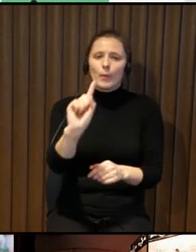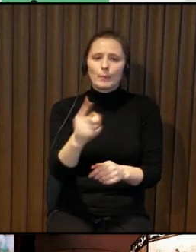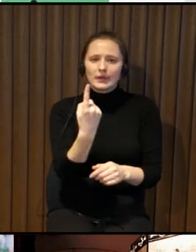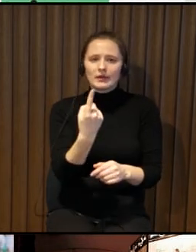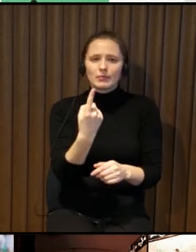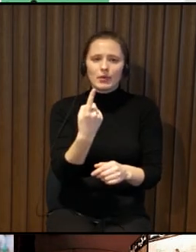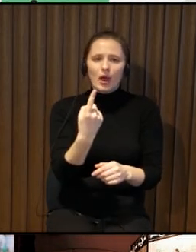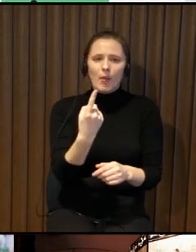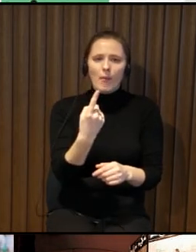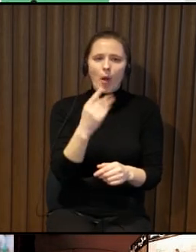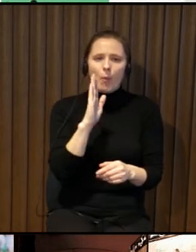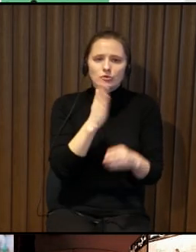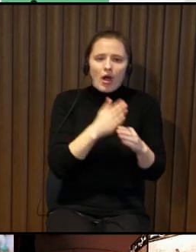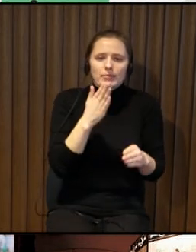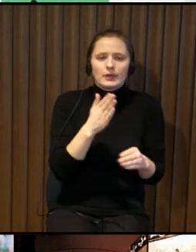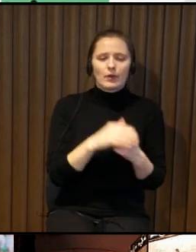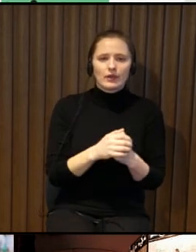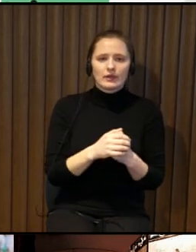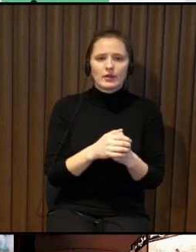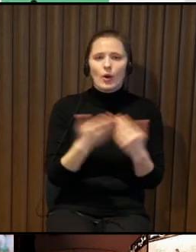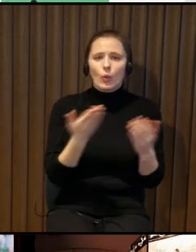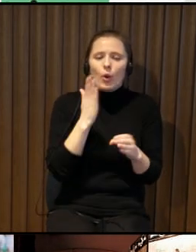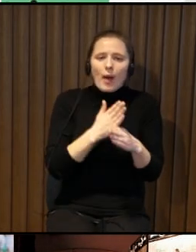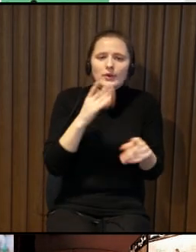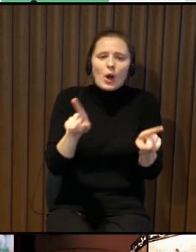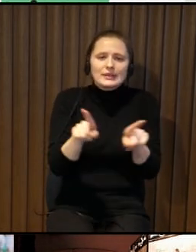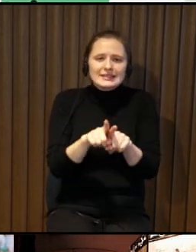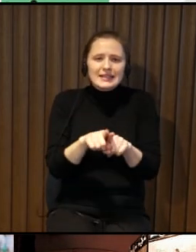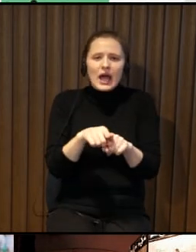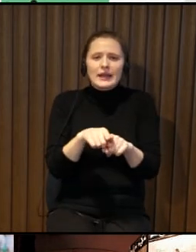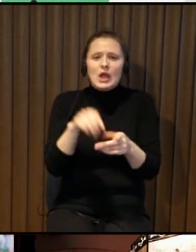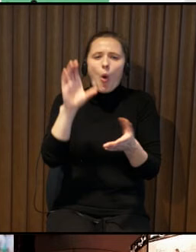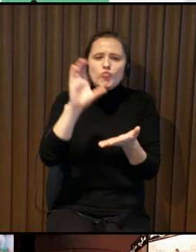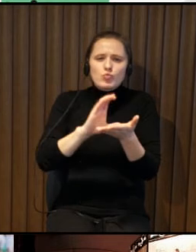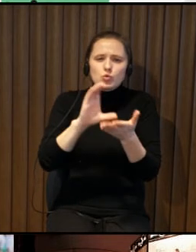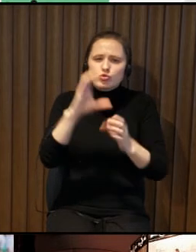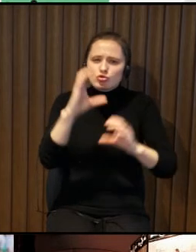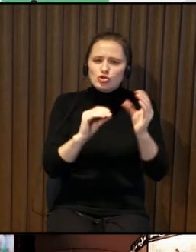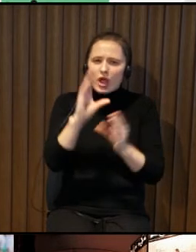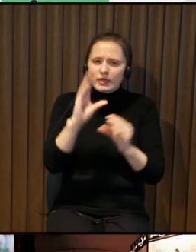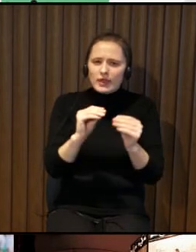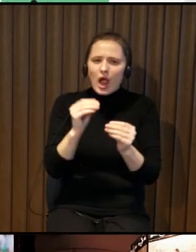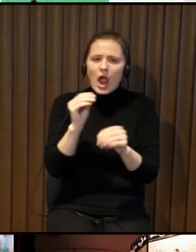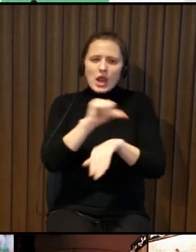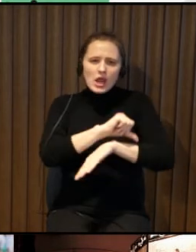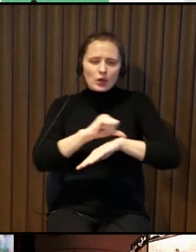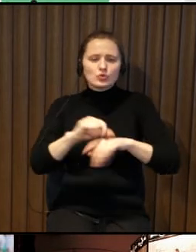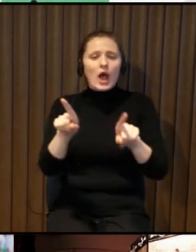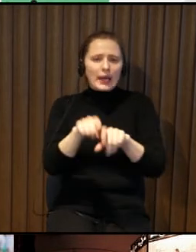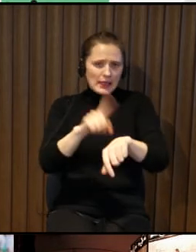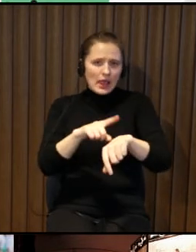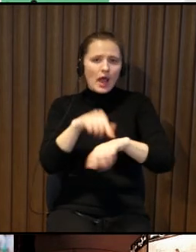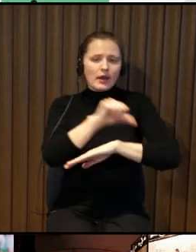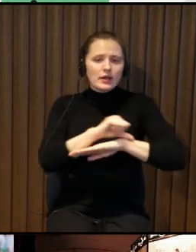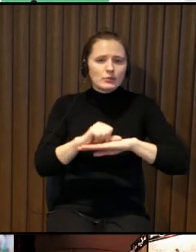pressures of budget or time. And it leaves people who don't fit well into the categories or belong to